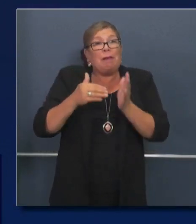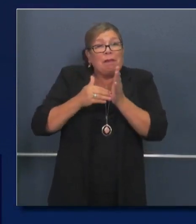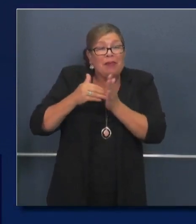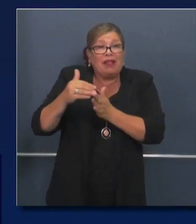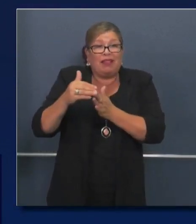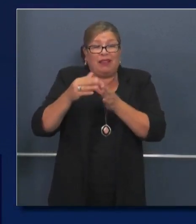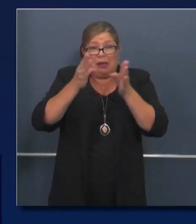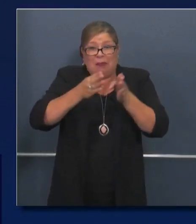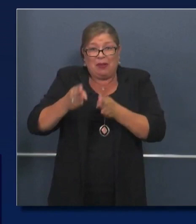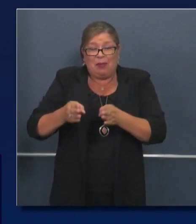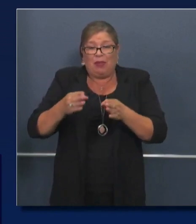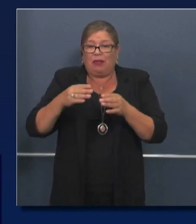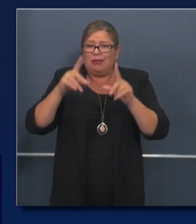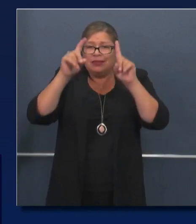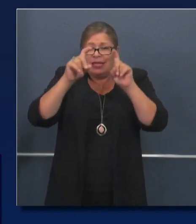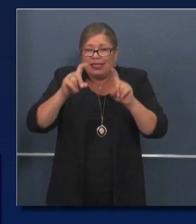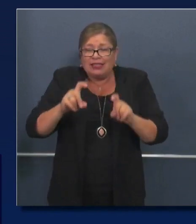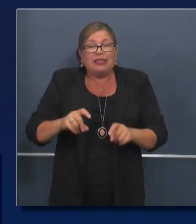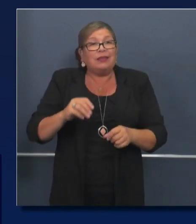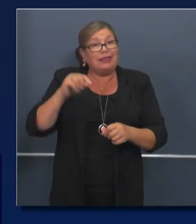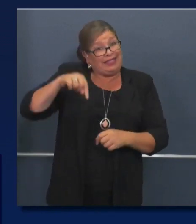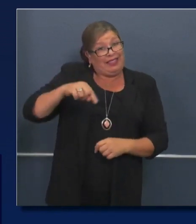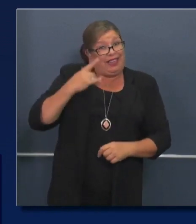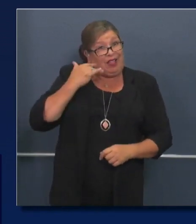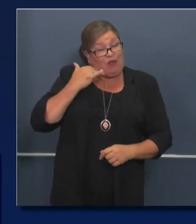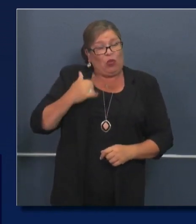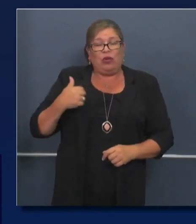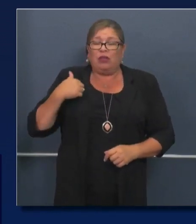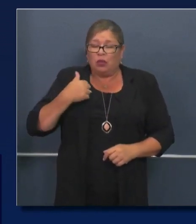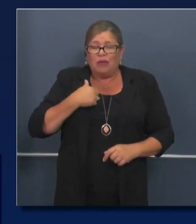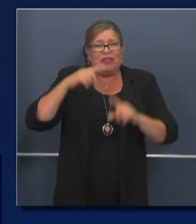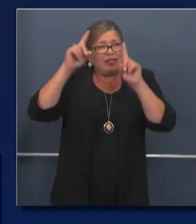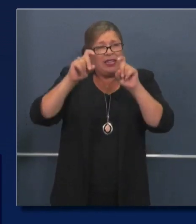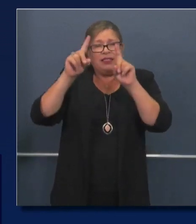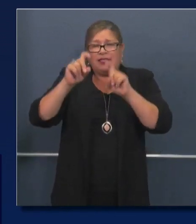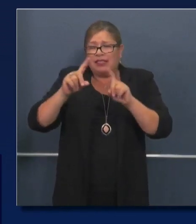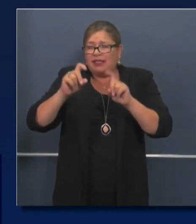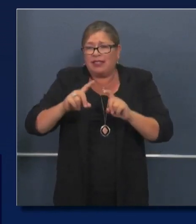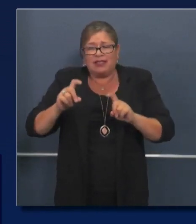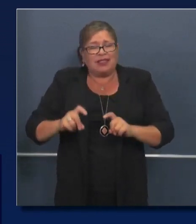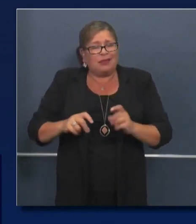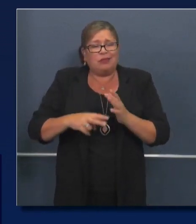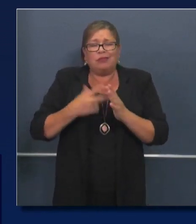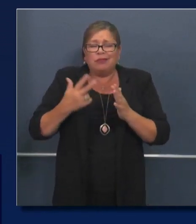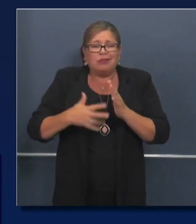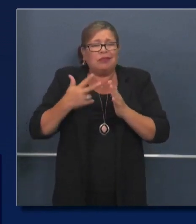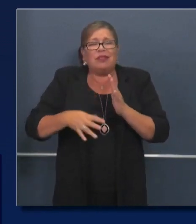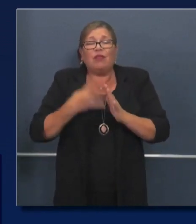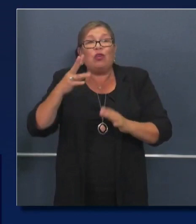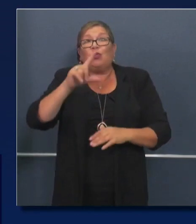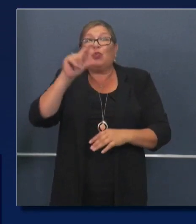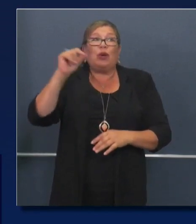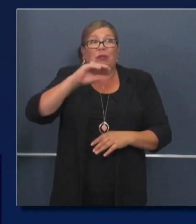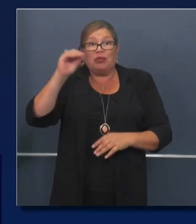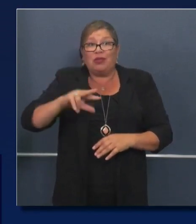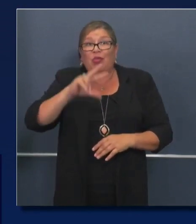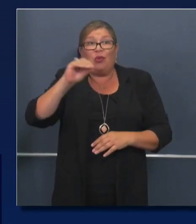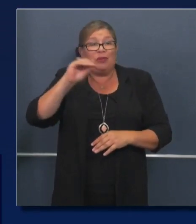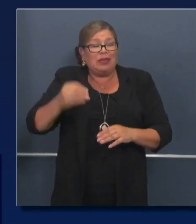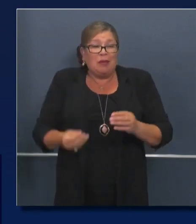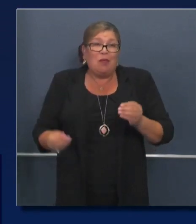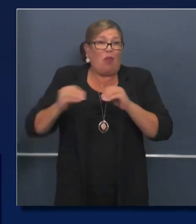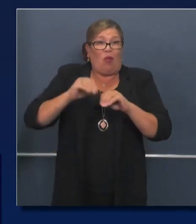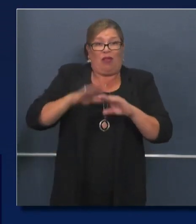important, as we test exponentially more, 20, 30-fold more than we were just 8 weeks